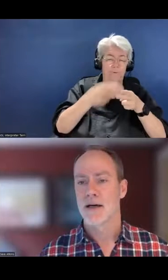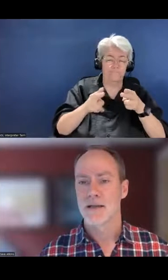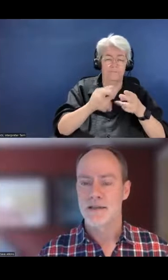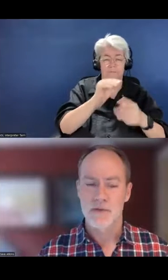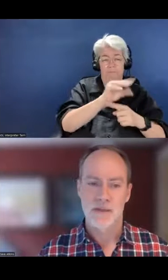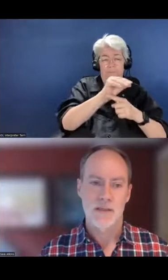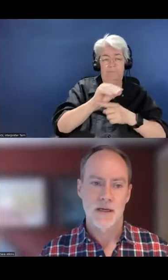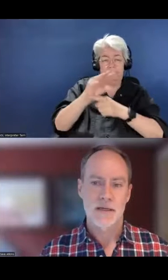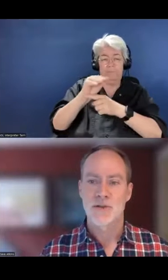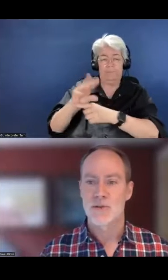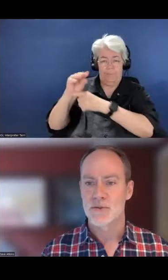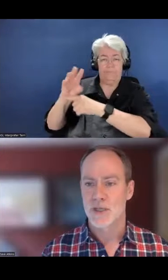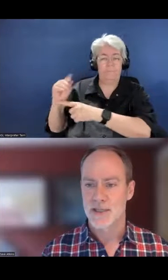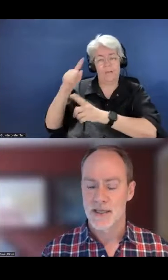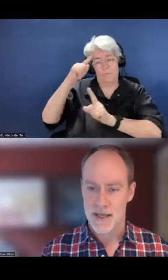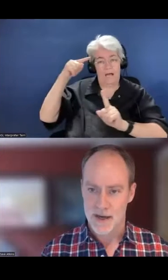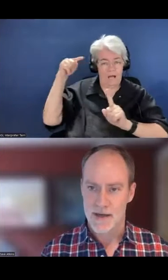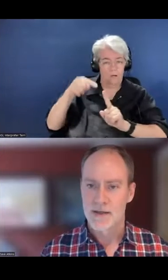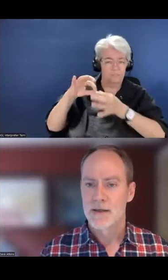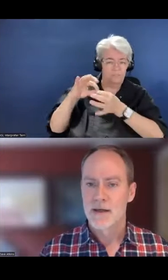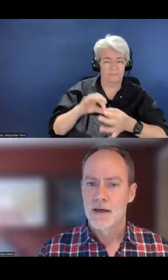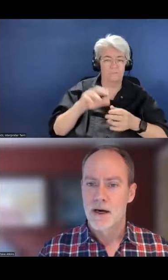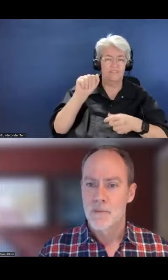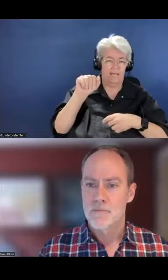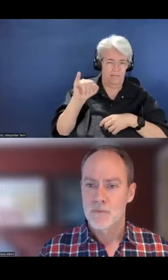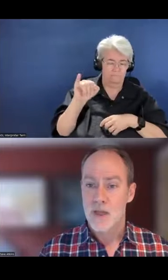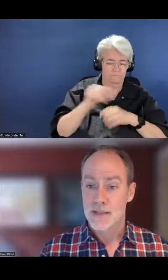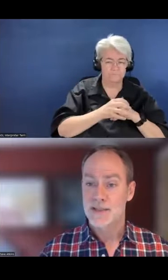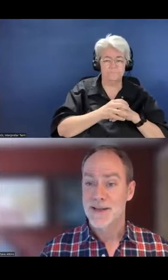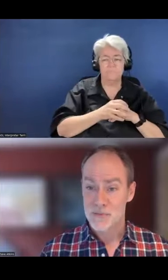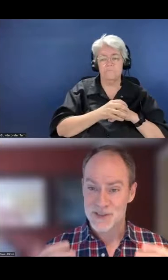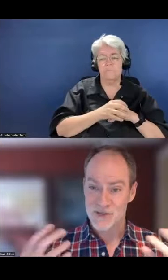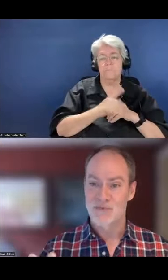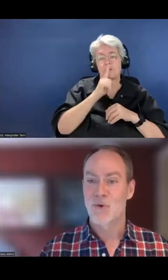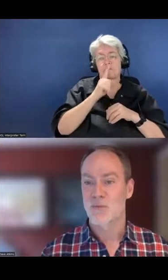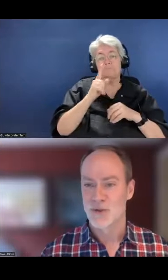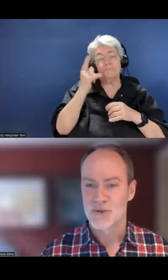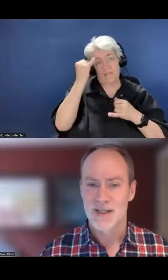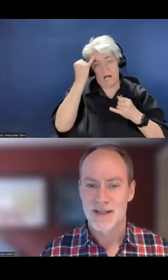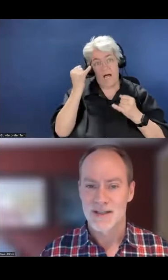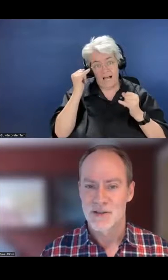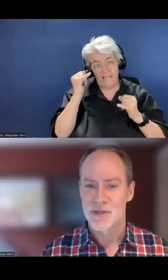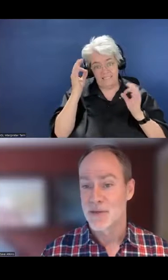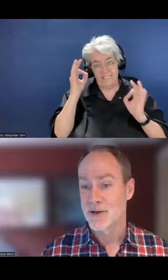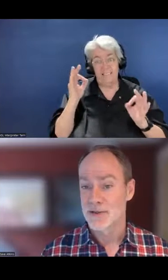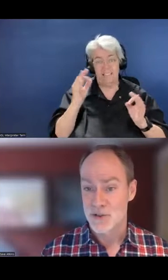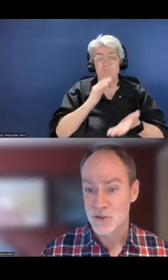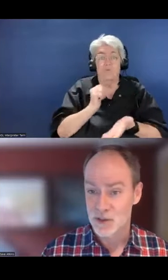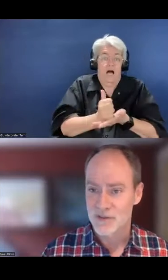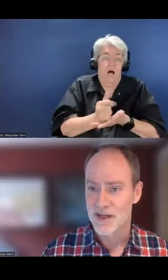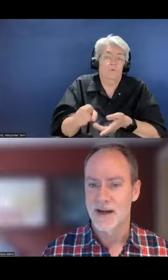spotlights on different issues related to AI. Ideally helping to inform you to be a